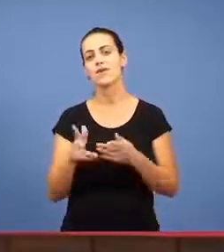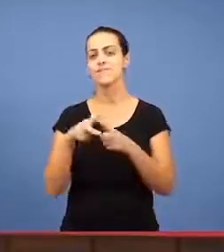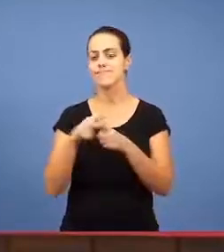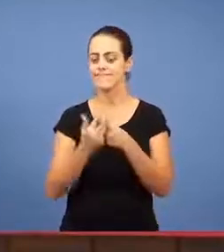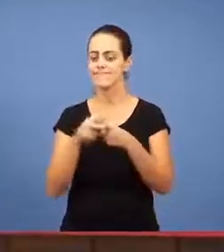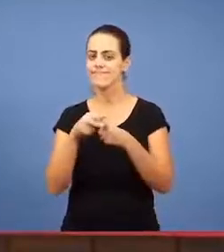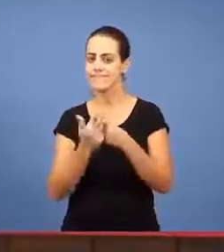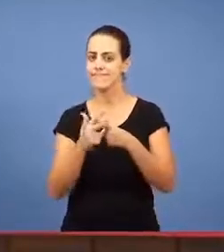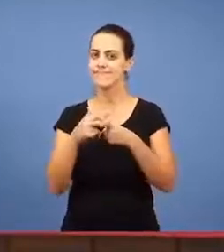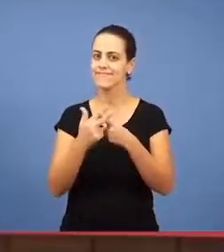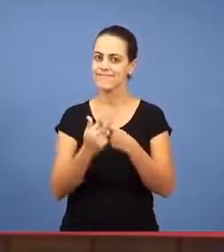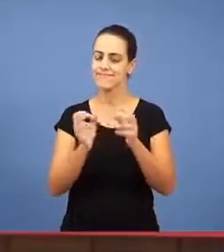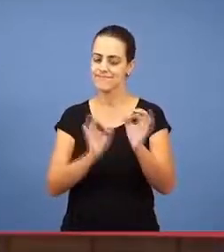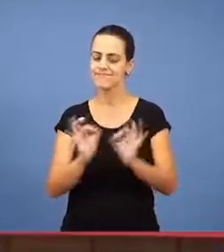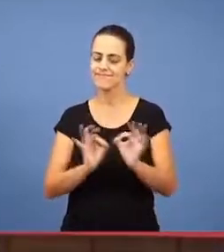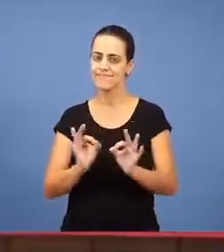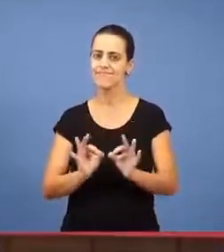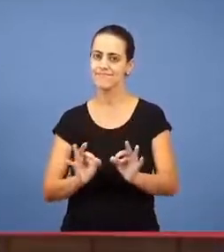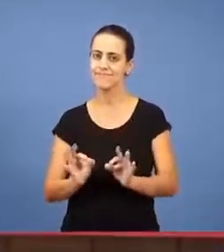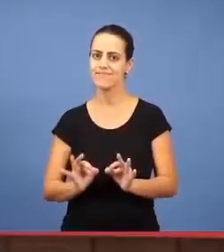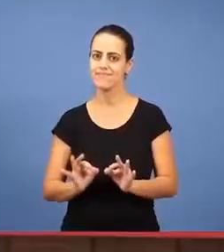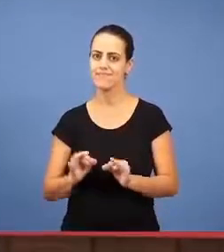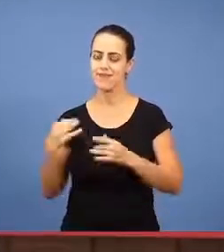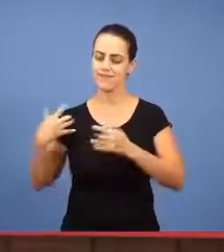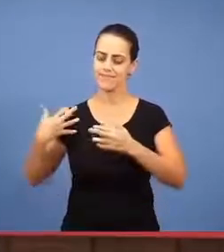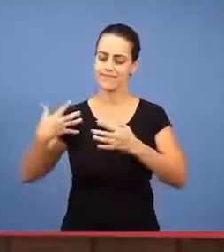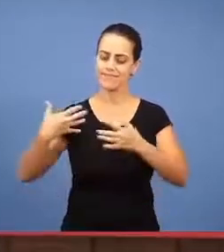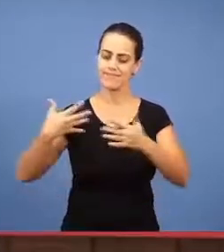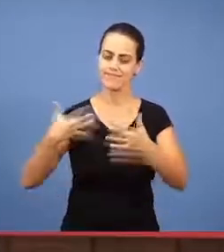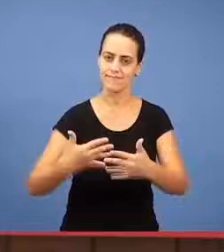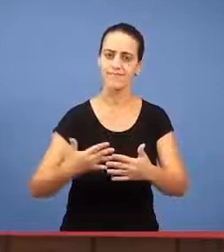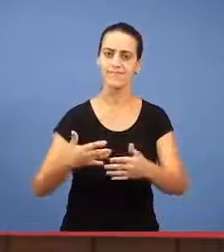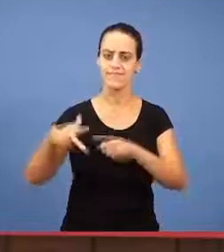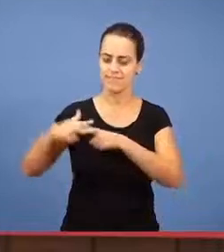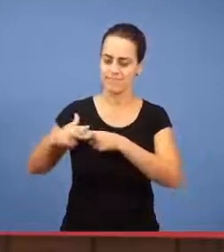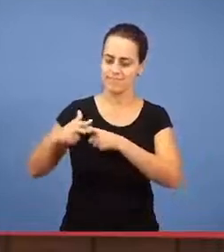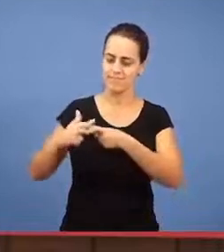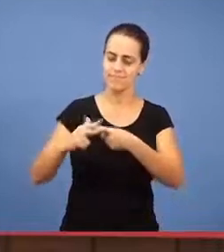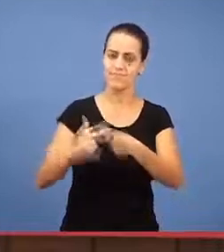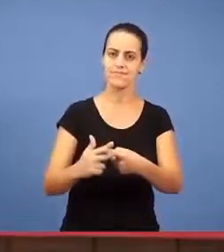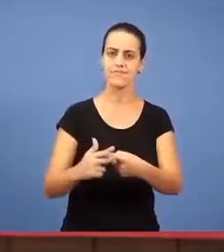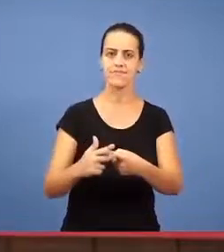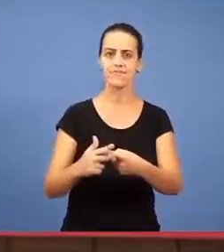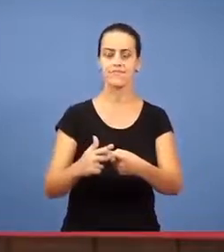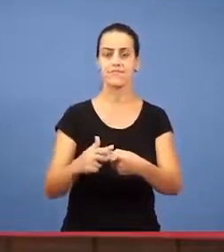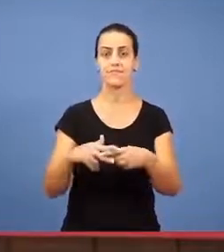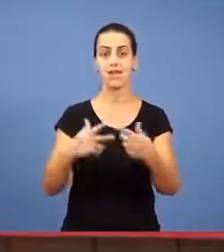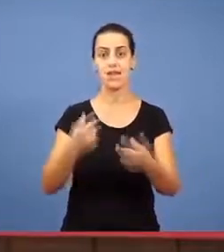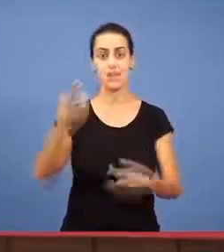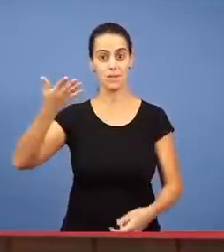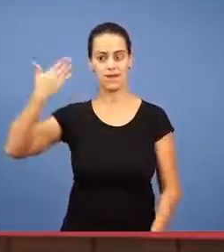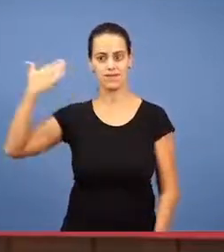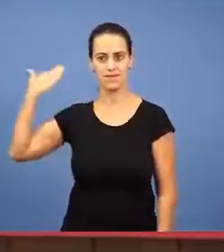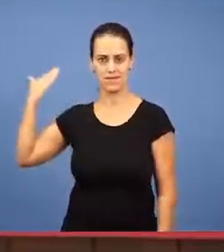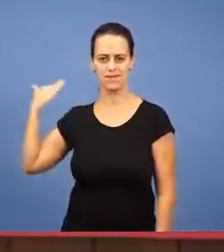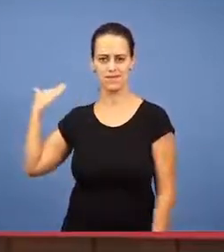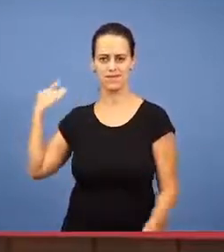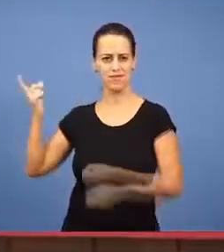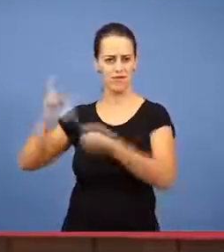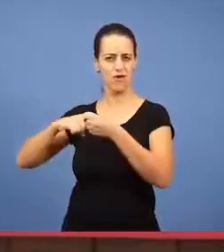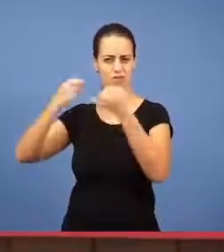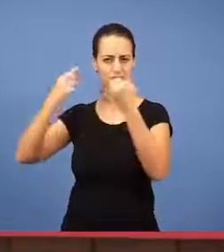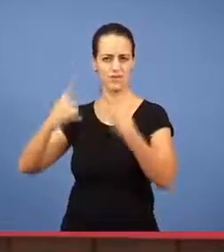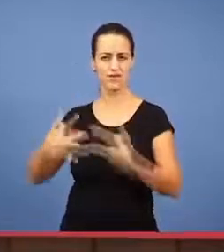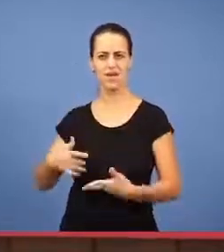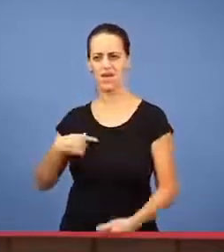things had to be adjusted. Until now, the adjustment came. So at that time, going back, there